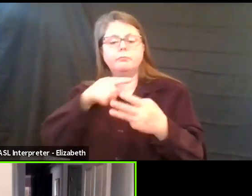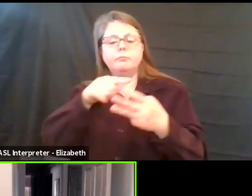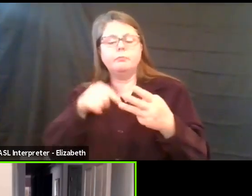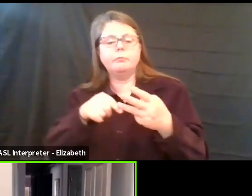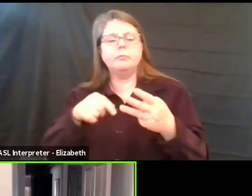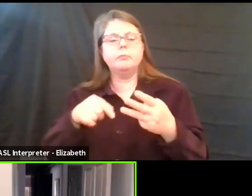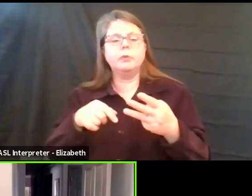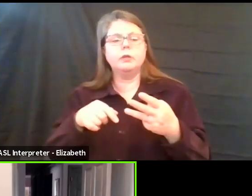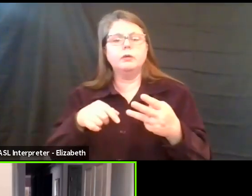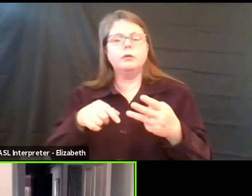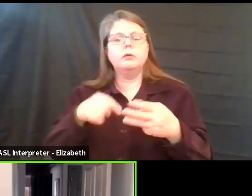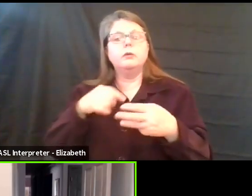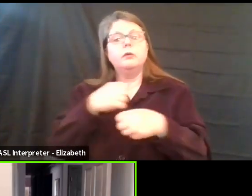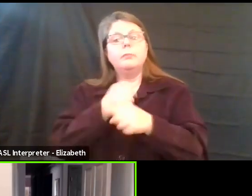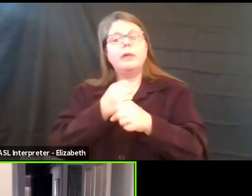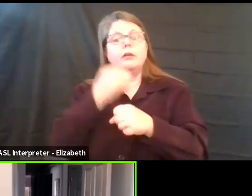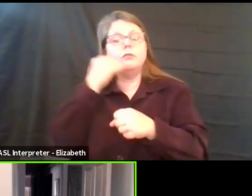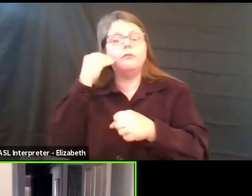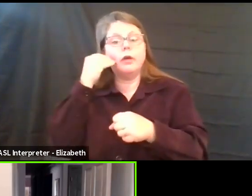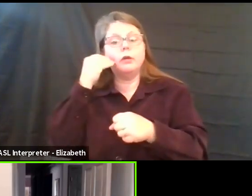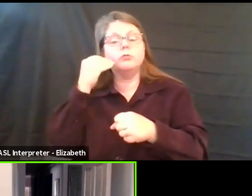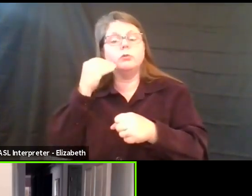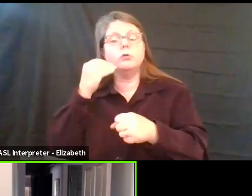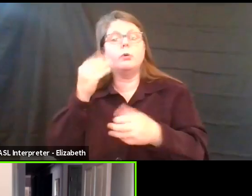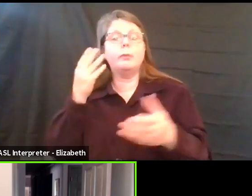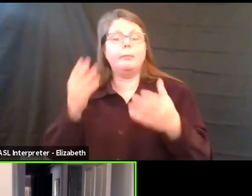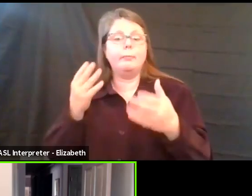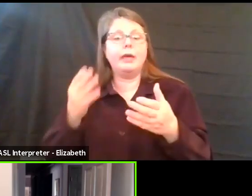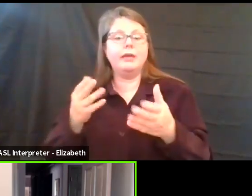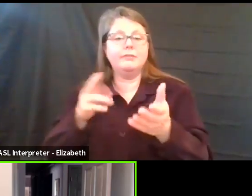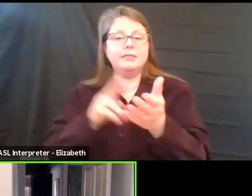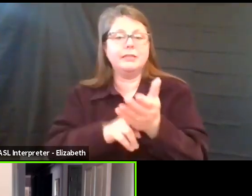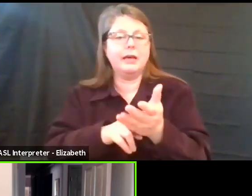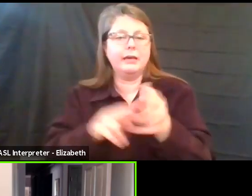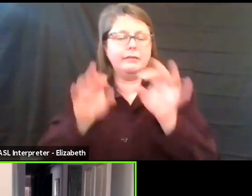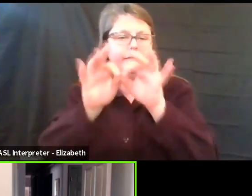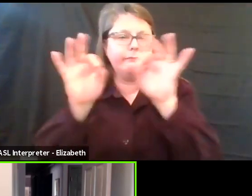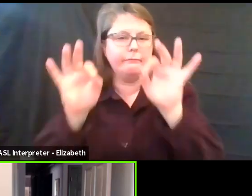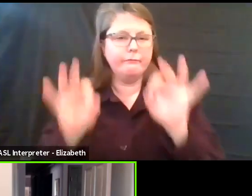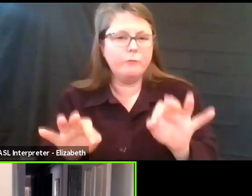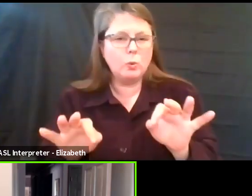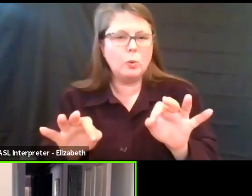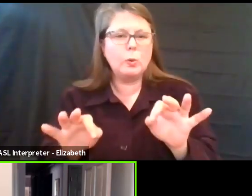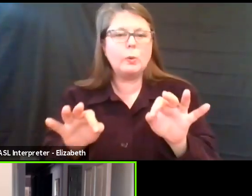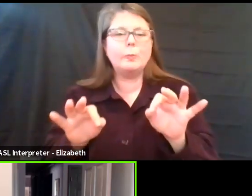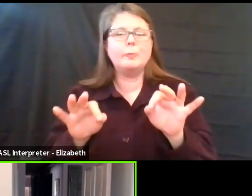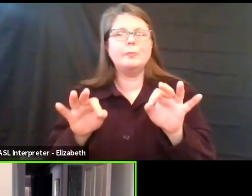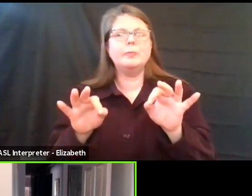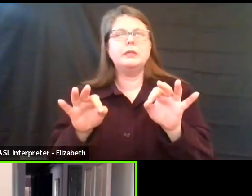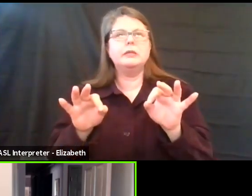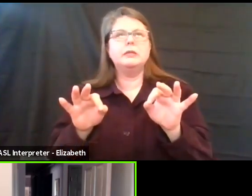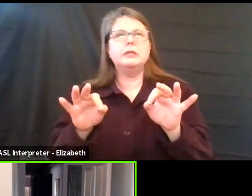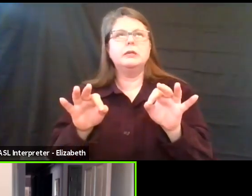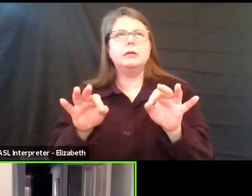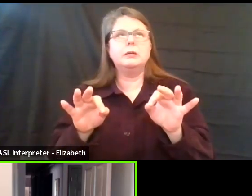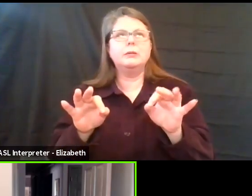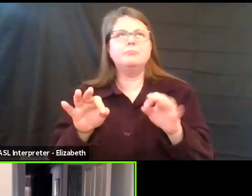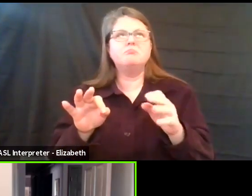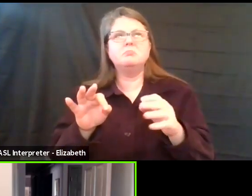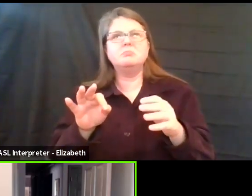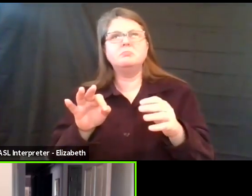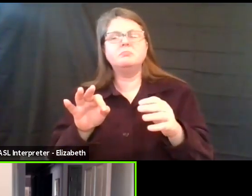actual cash value basis. And not to delay, but it's different than having a stick-built house that has to be